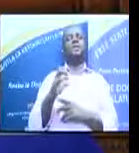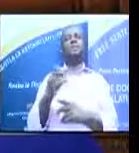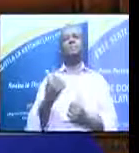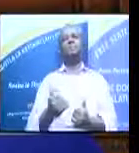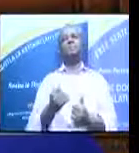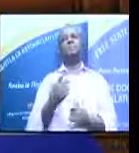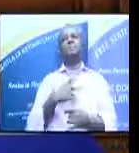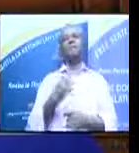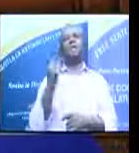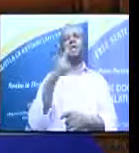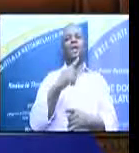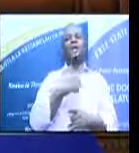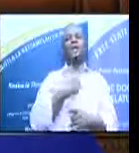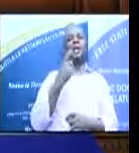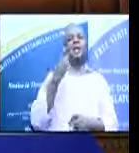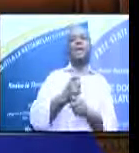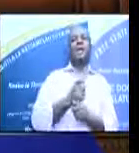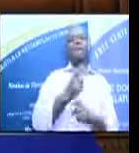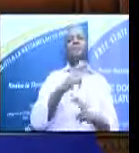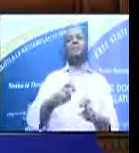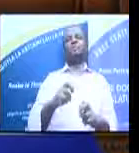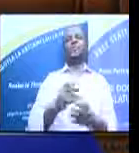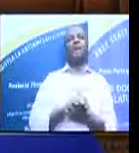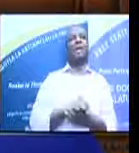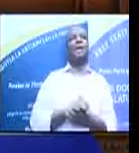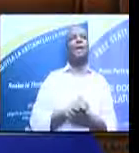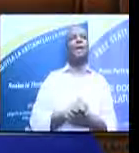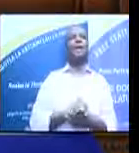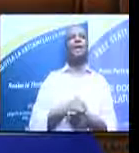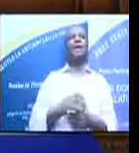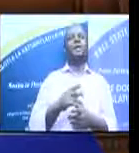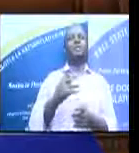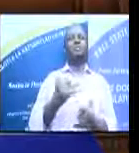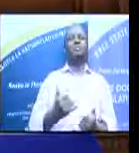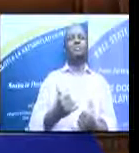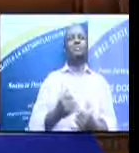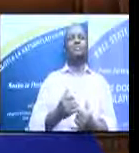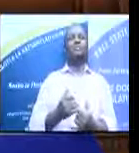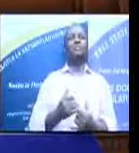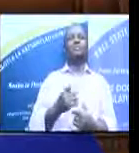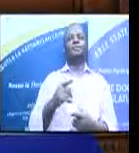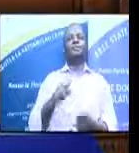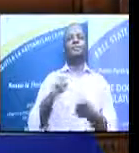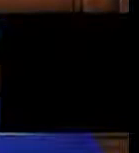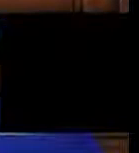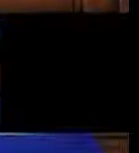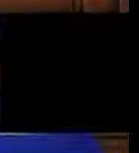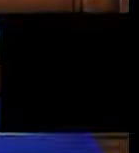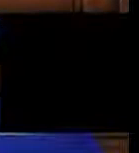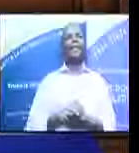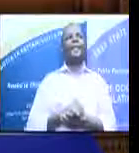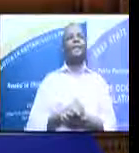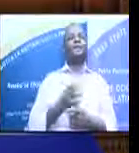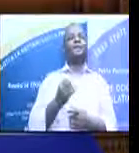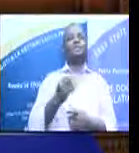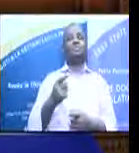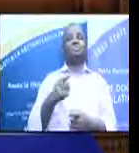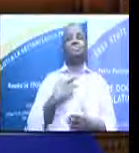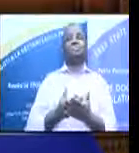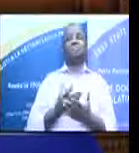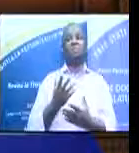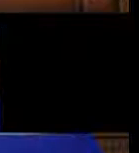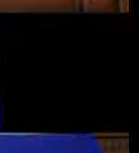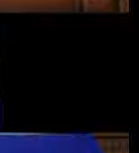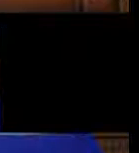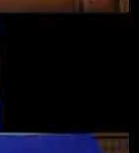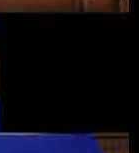day refused to screen and all that, because that is not even factual. If I could call those people that